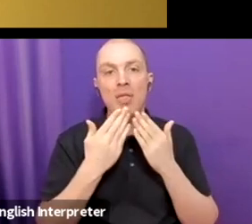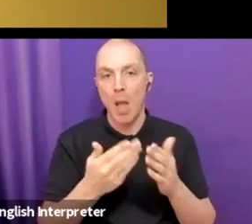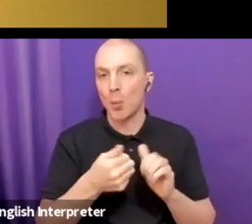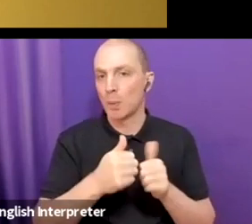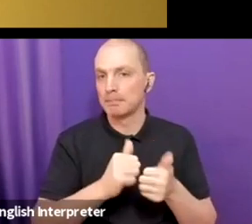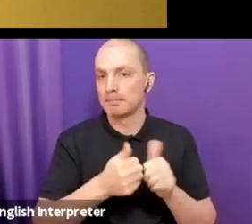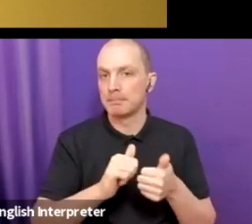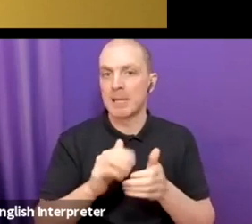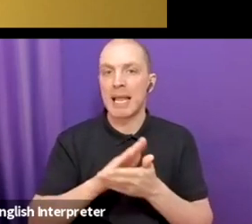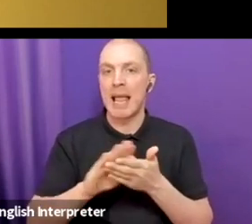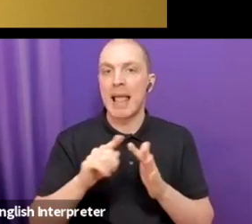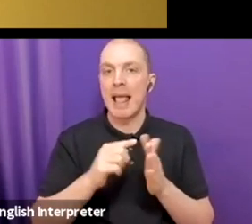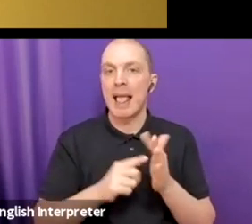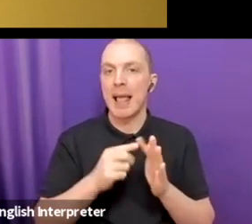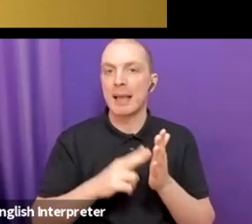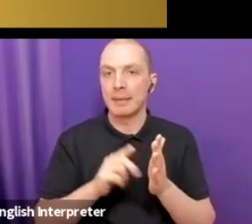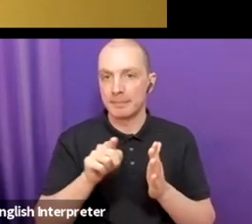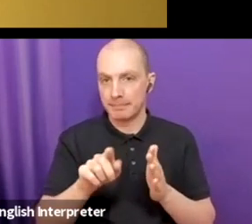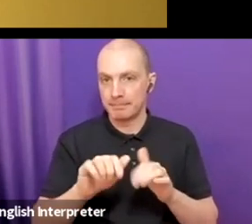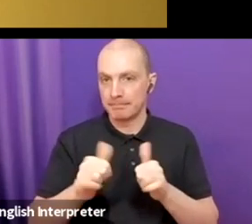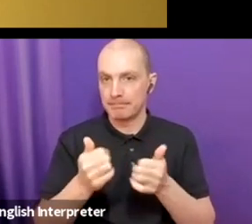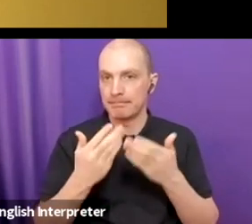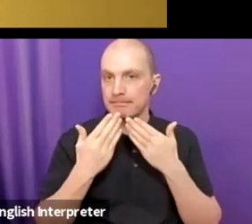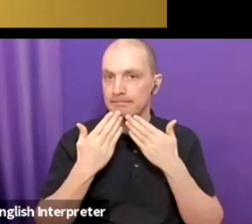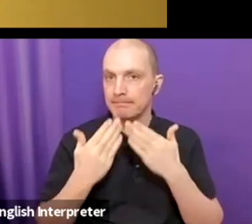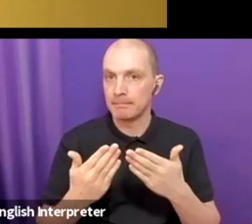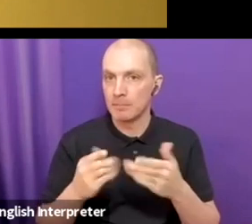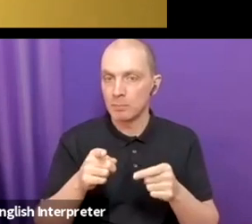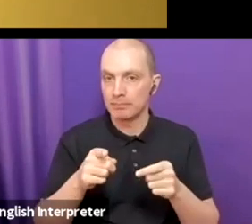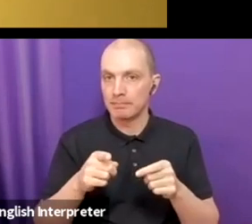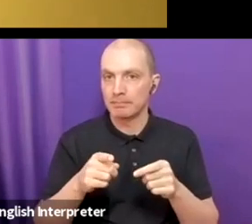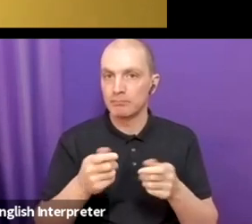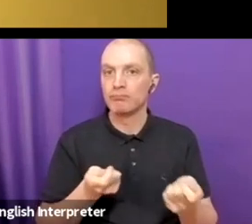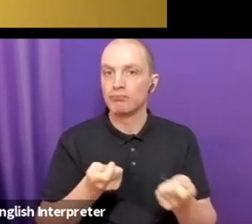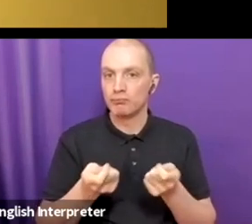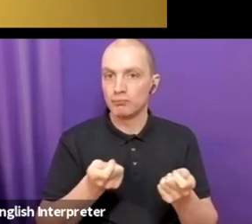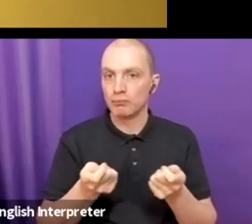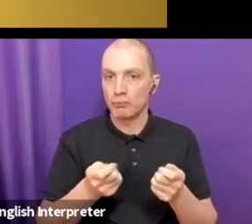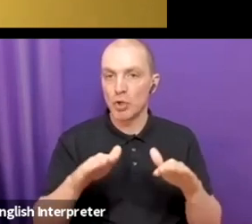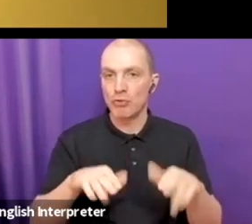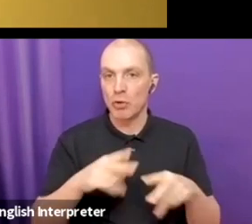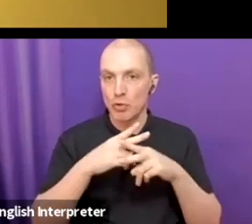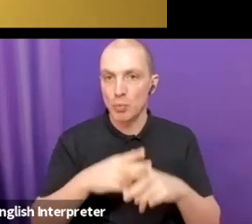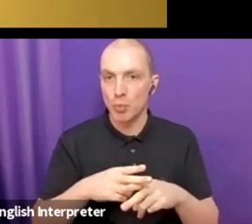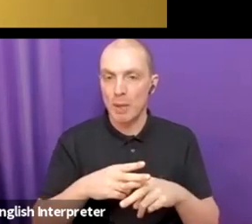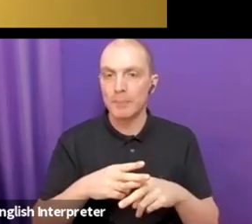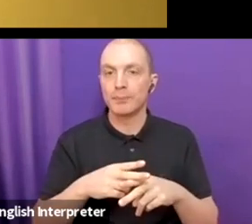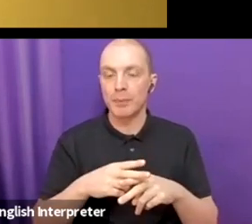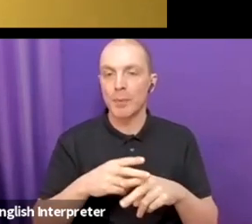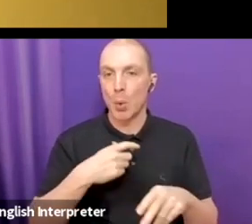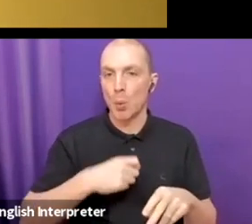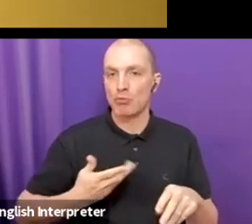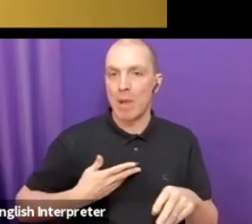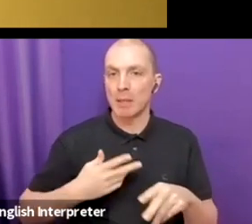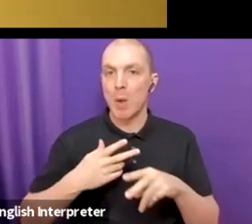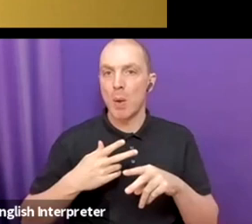Helen, who will share her experiences and not only at the Children Commission but at Human Rights Watch. So from an NGO perspective, it's very